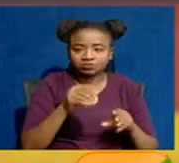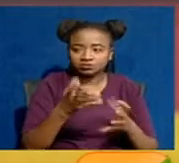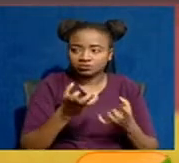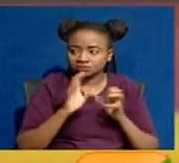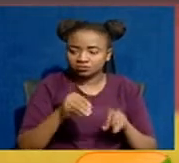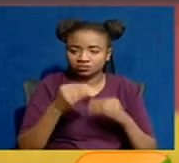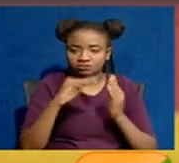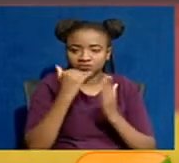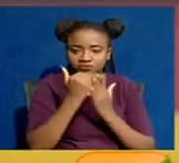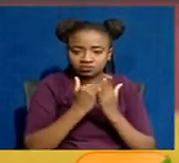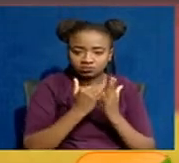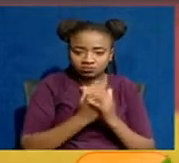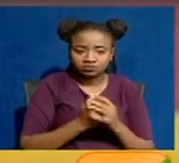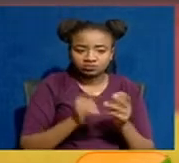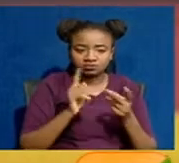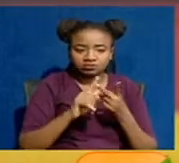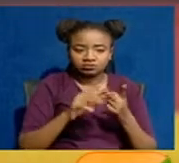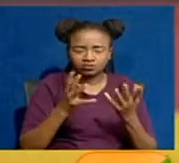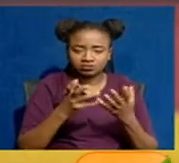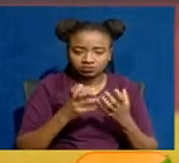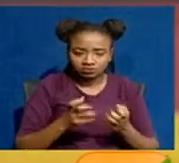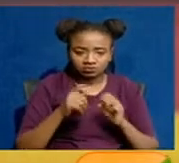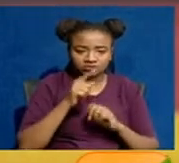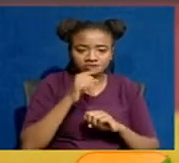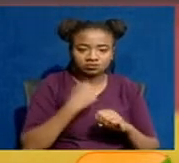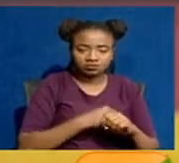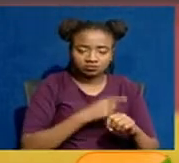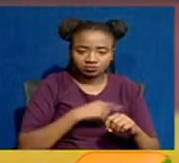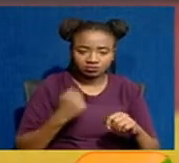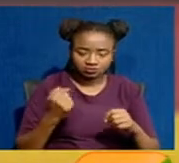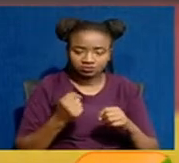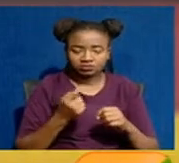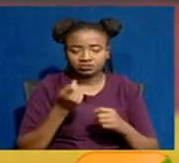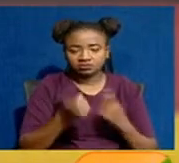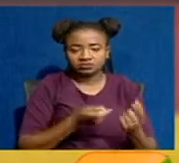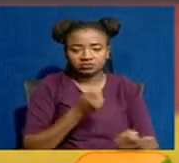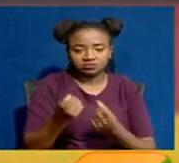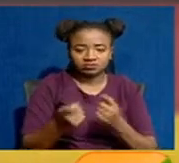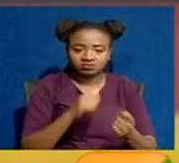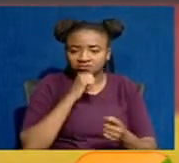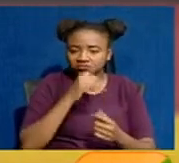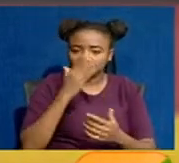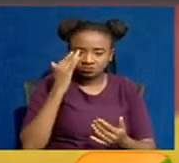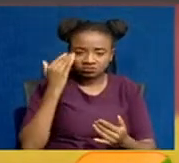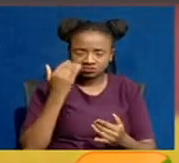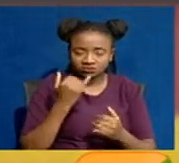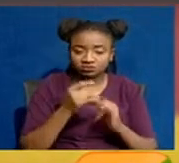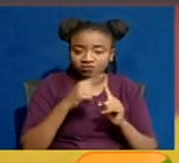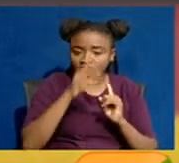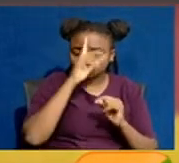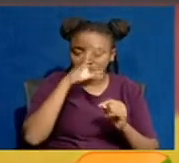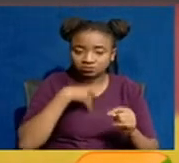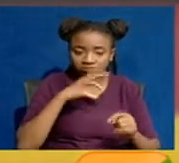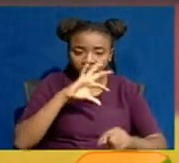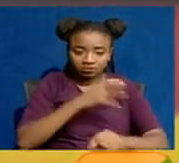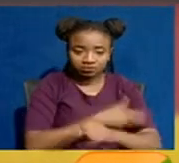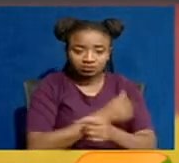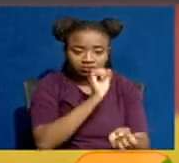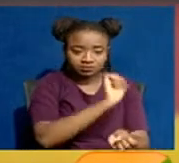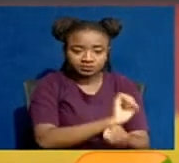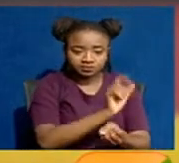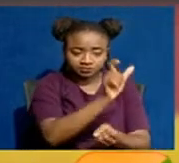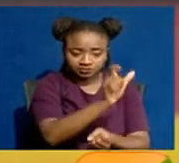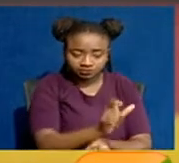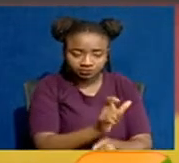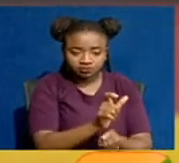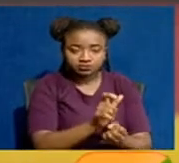investigation. They are more or less misdemeanors, not necessarily felonies. But actually, police have the power to arrest a person for any offense